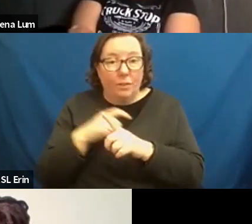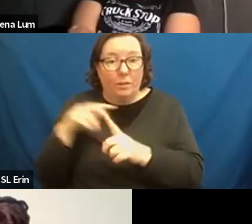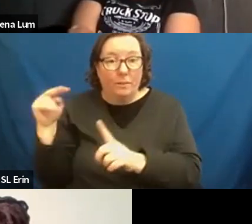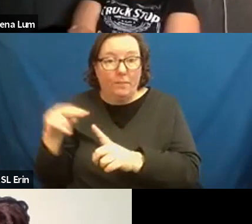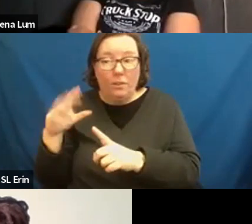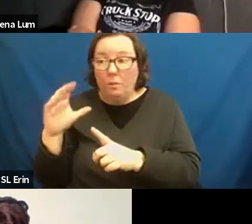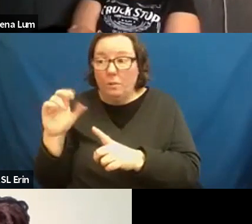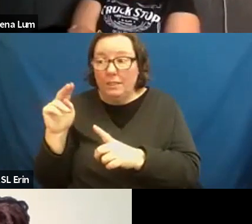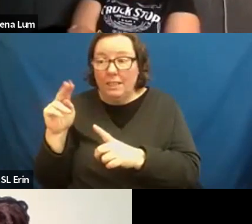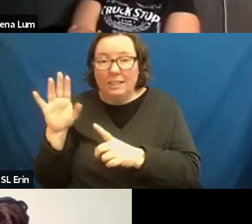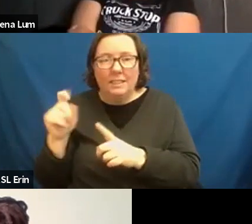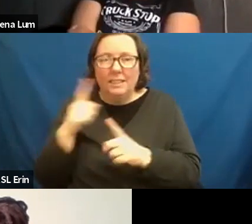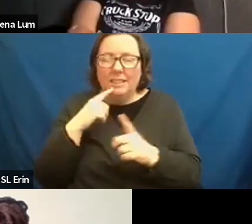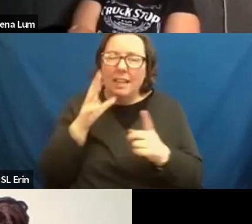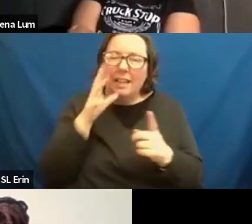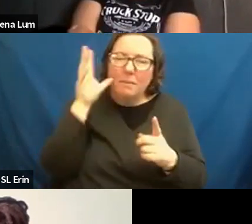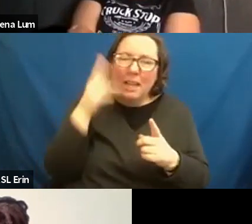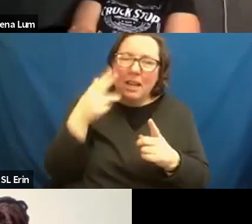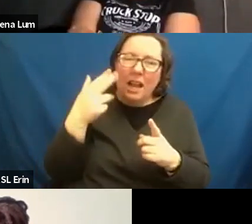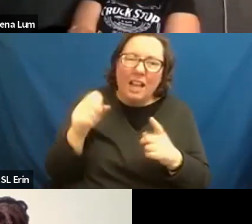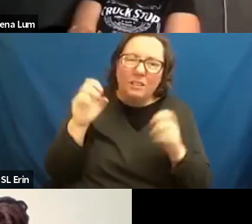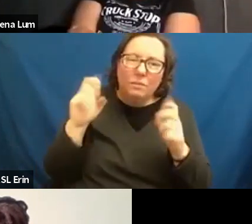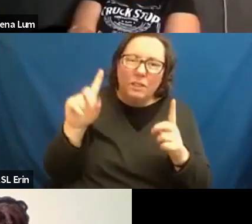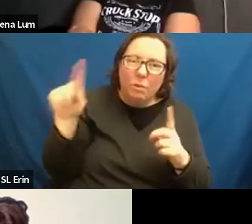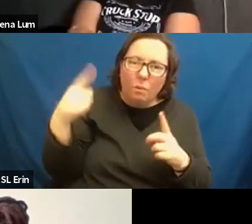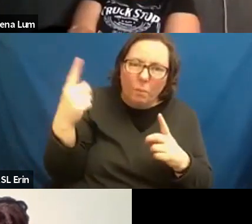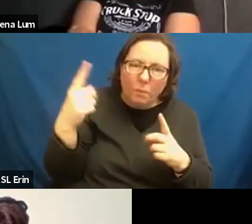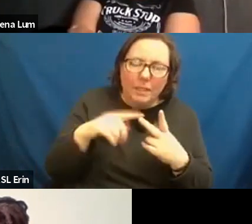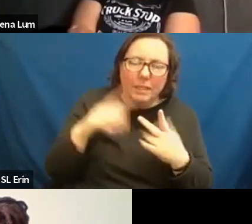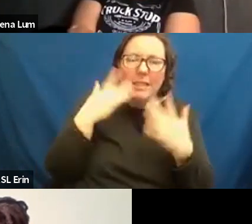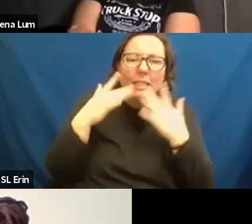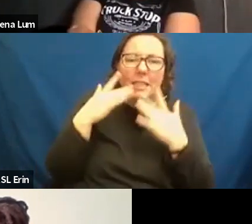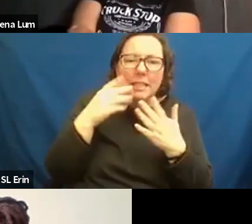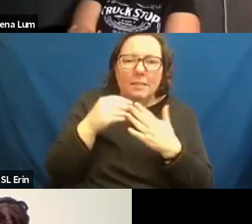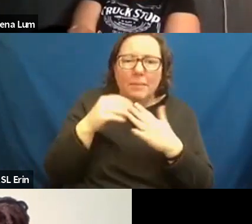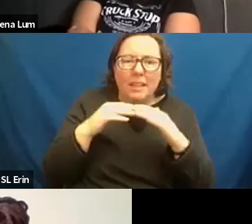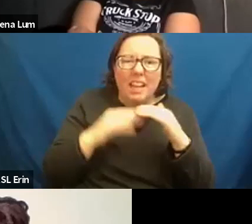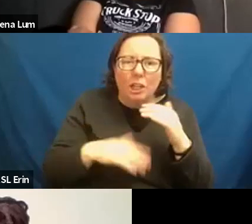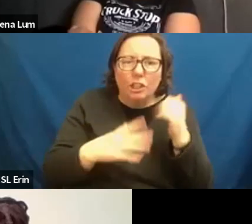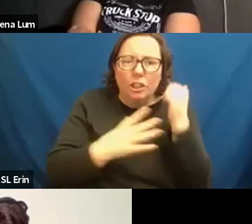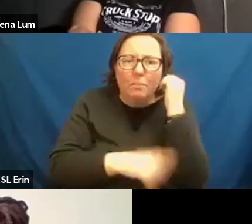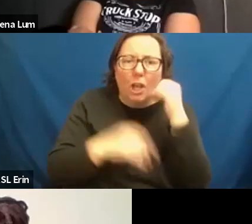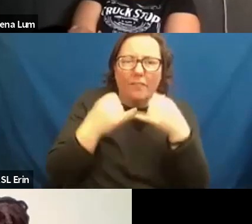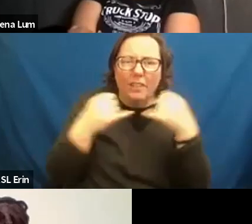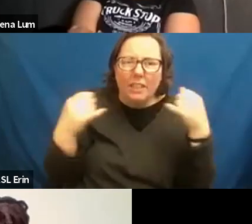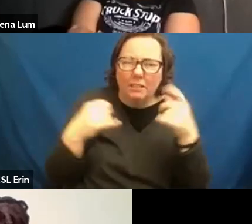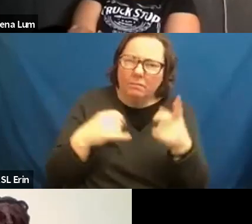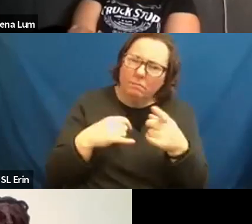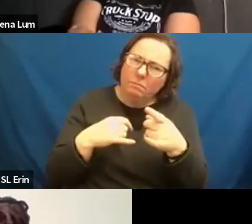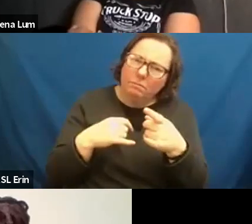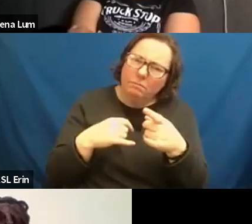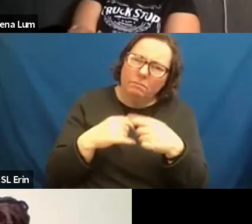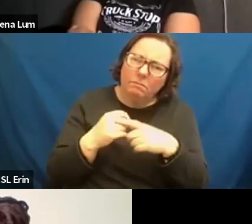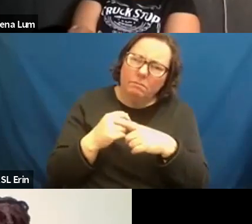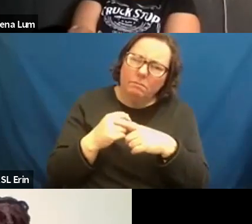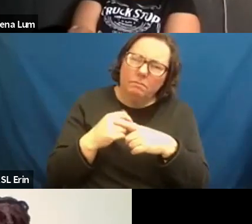that the parents only have a high school education and are below the poverty line, there might